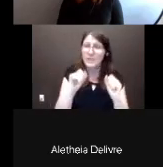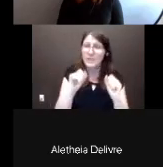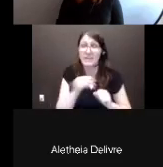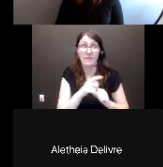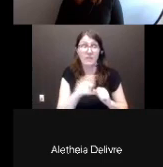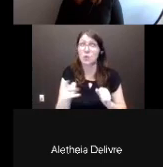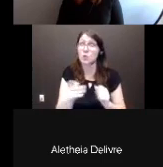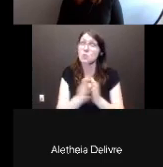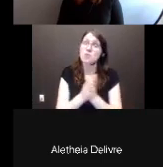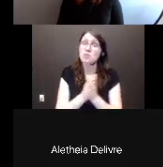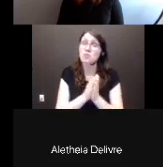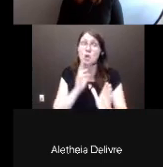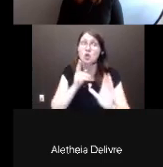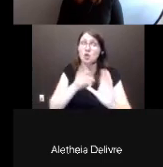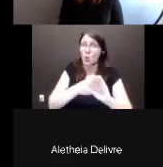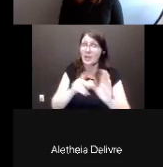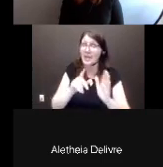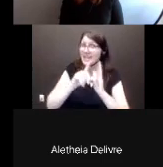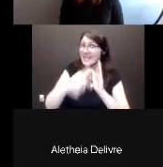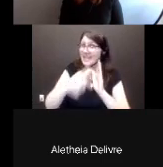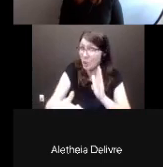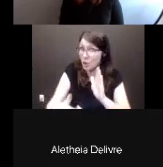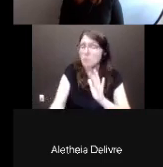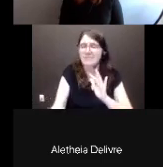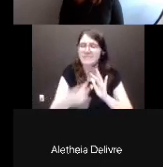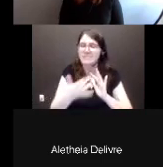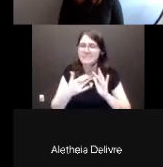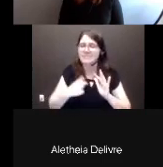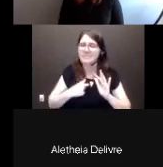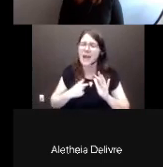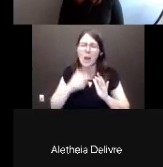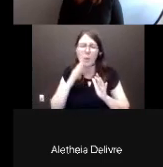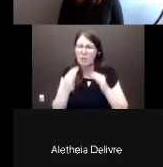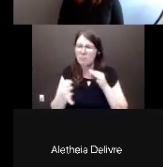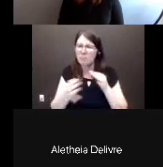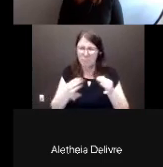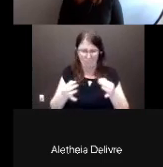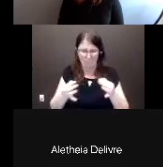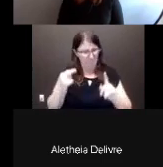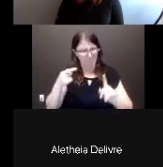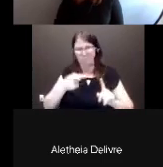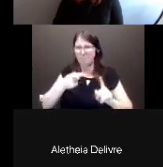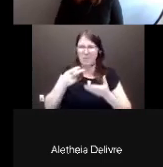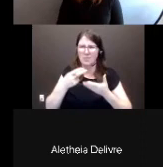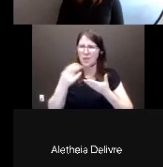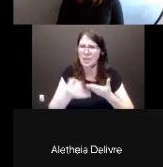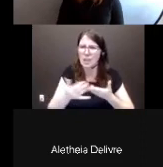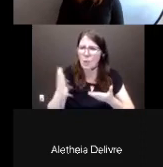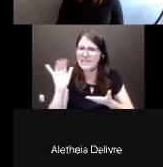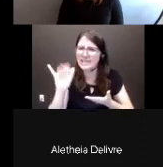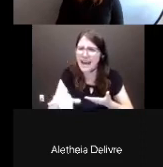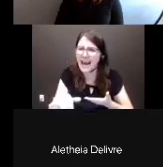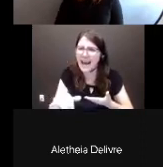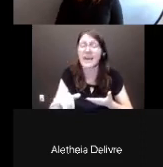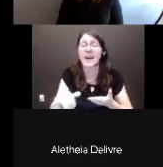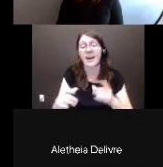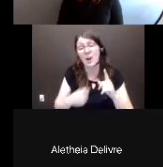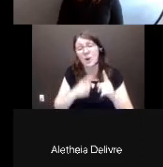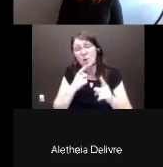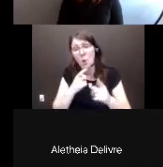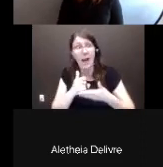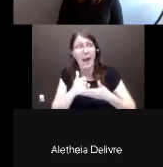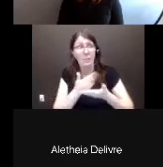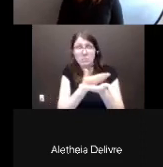but it would give you some space to practice some video creation skills, editing skills